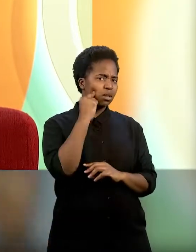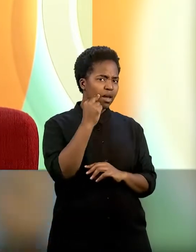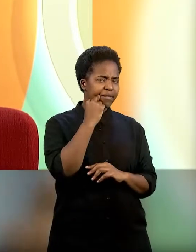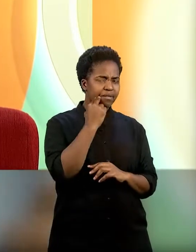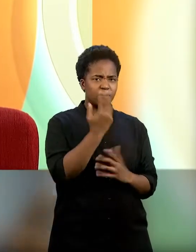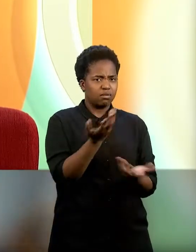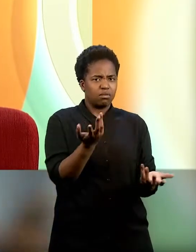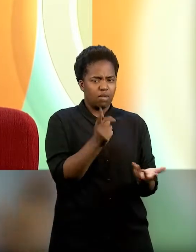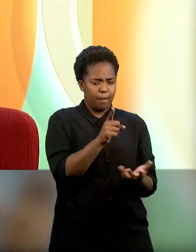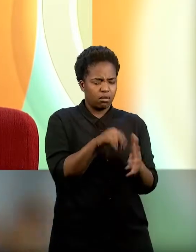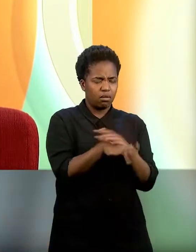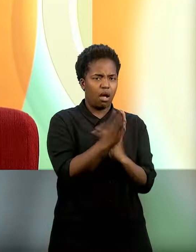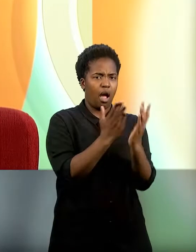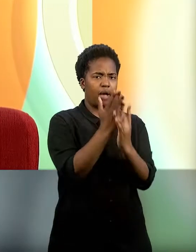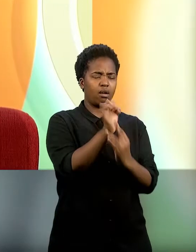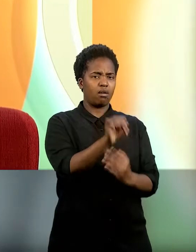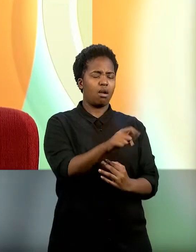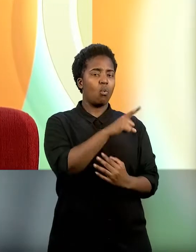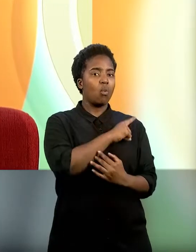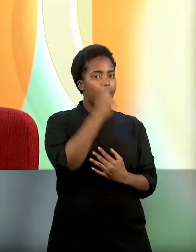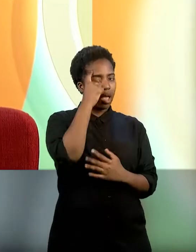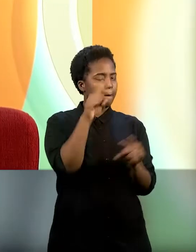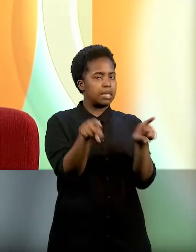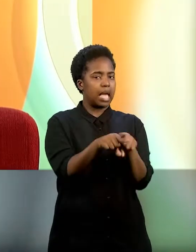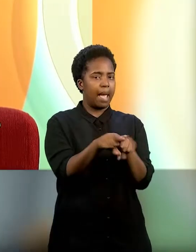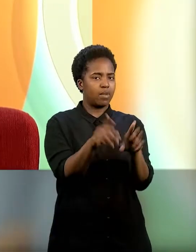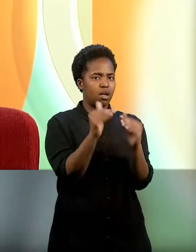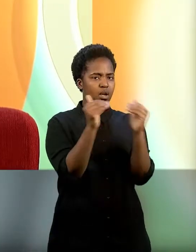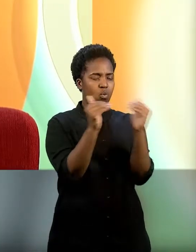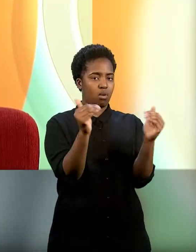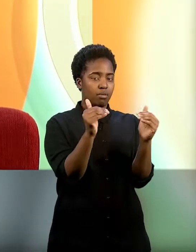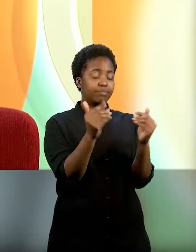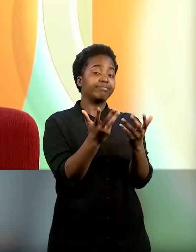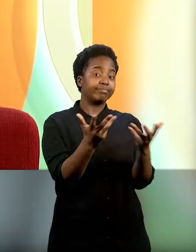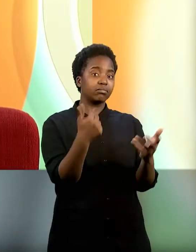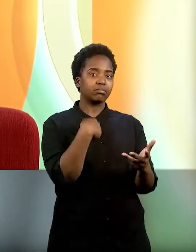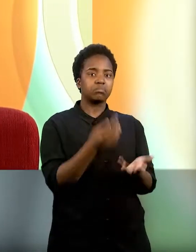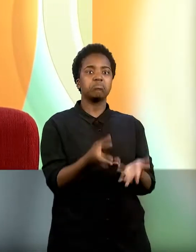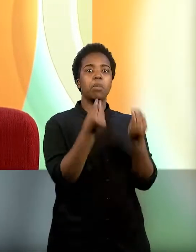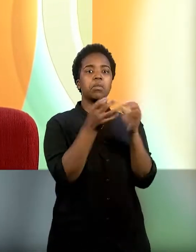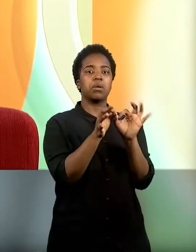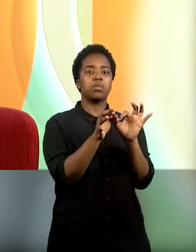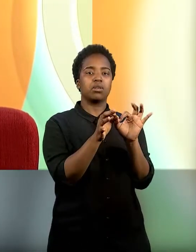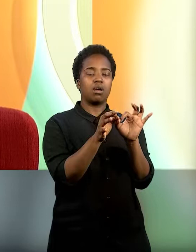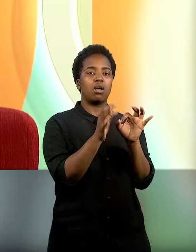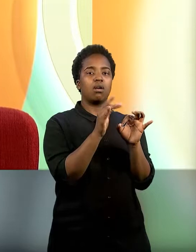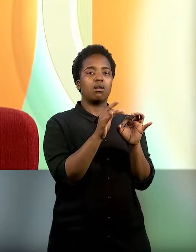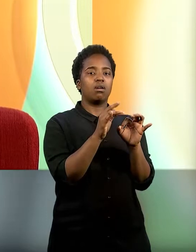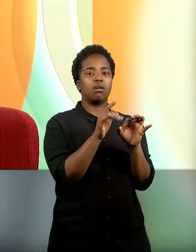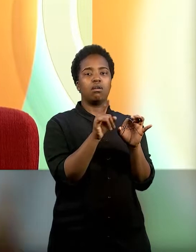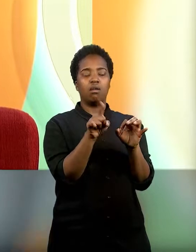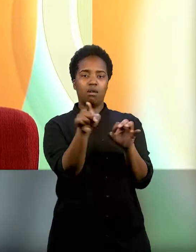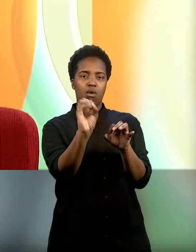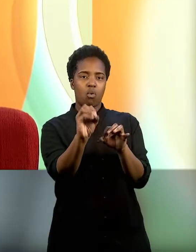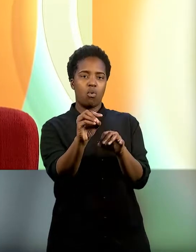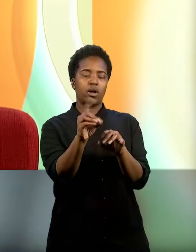kgetholagantšha bana ba ba deaf le ba ile gore ba utlwelela, because we thought gore ba tshwana. So with that being done, and then eventually